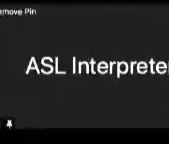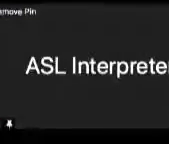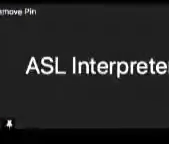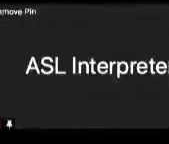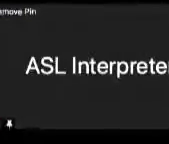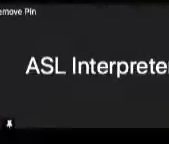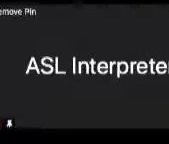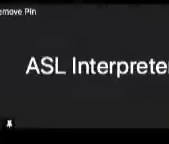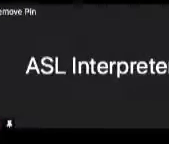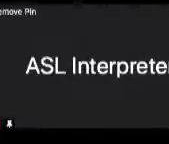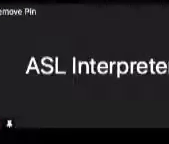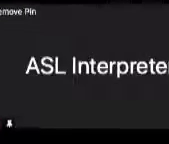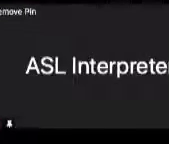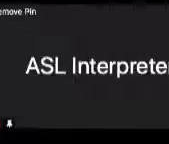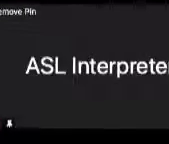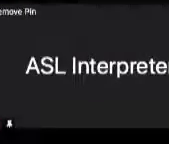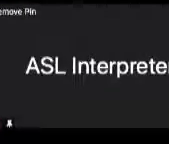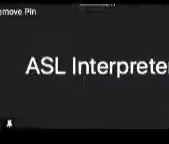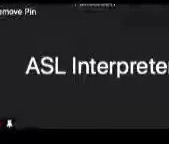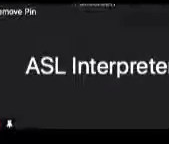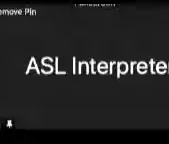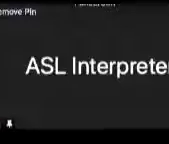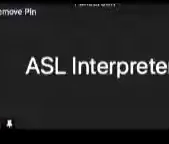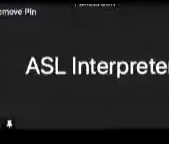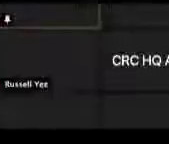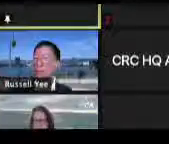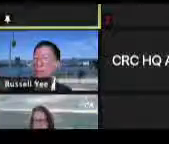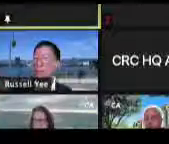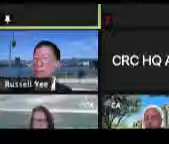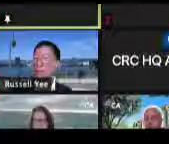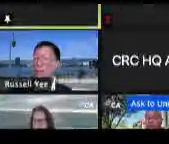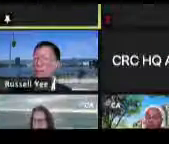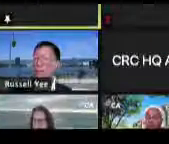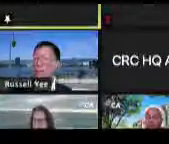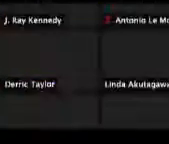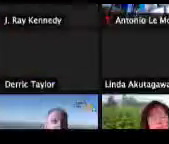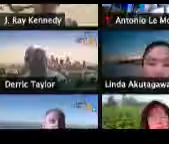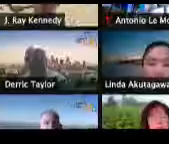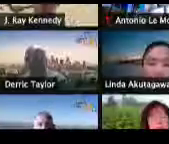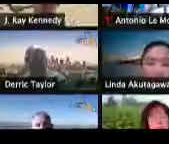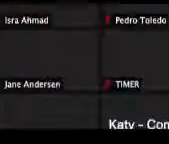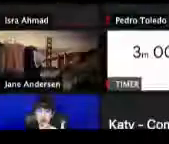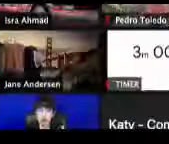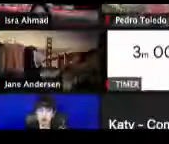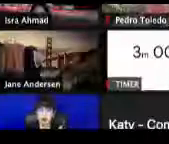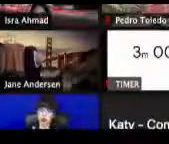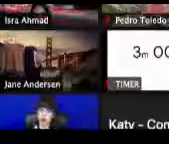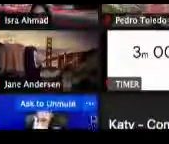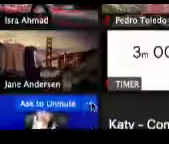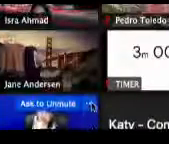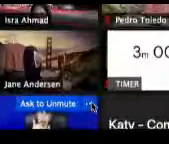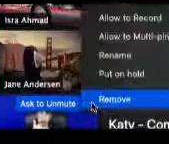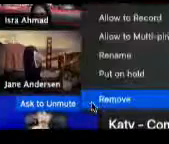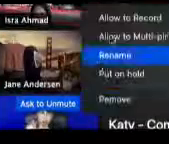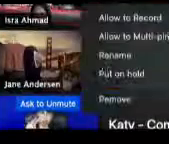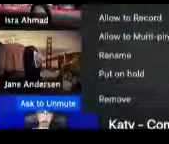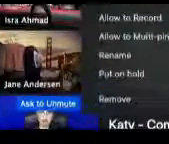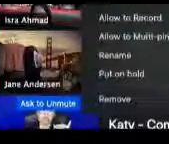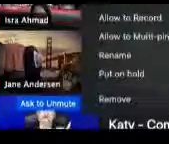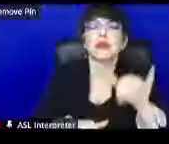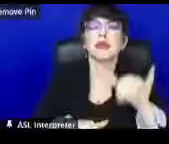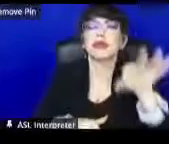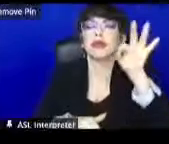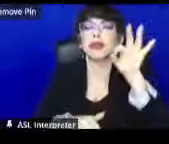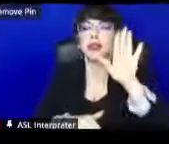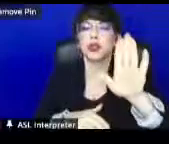names and significant locations in your neighborhood to help us identify the parameters of your community.